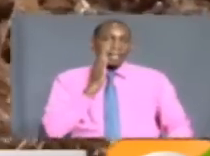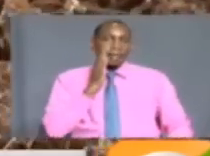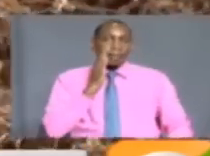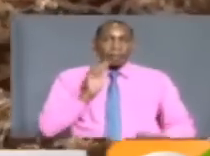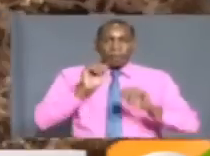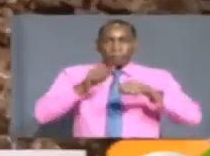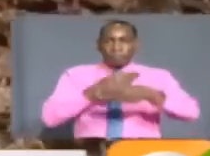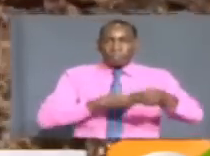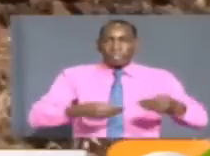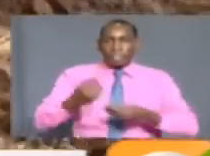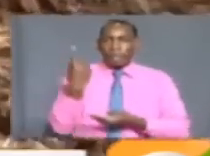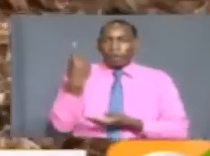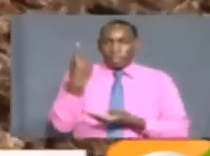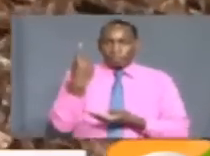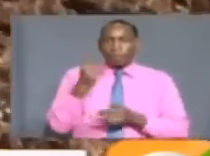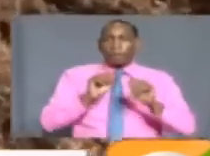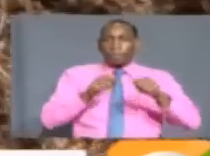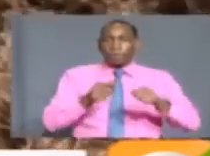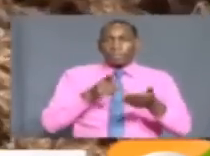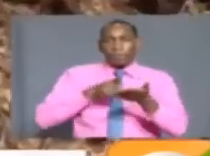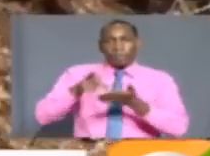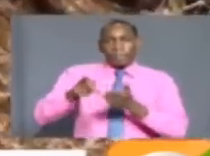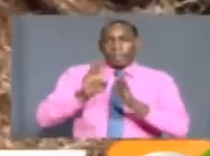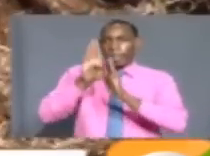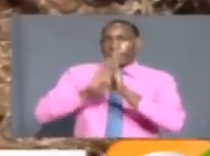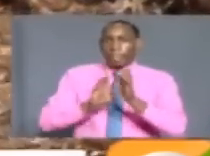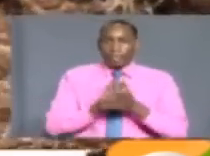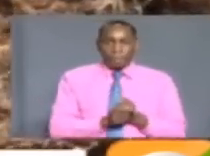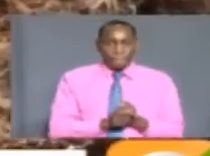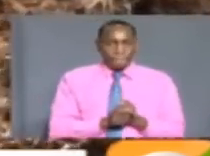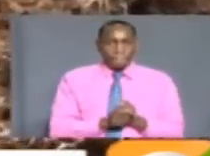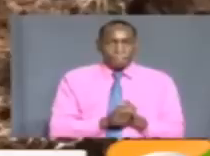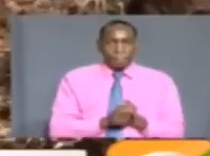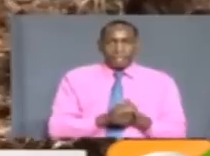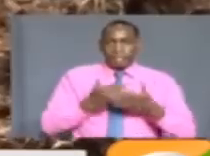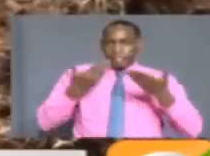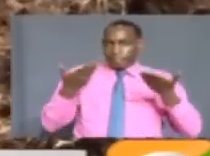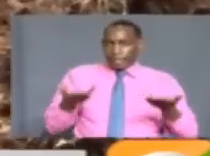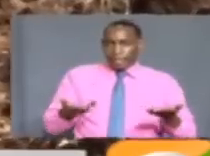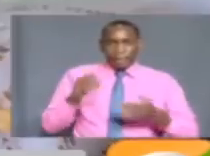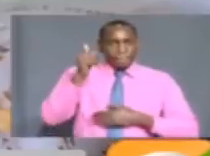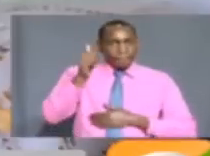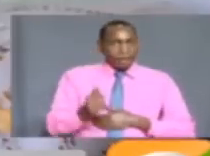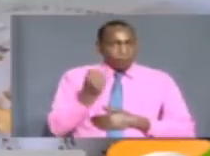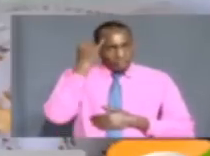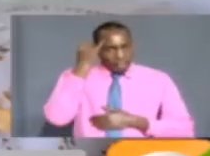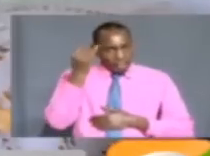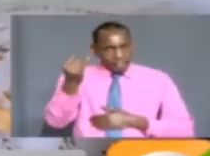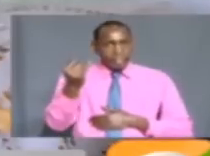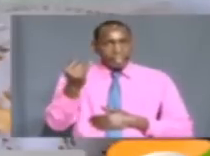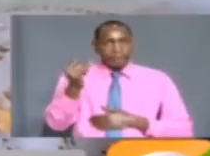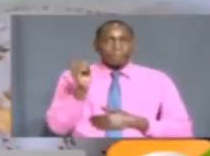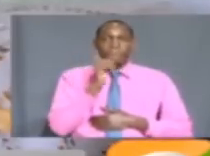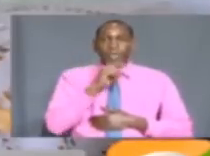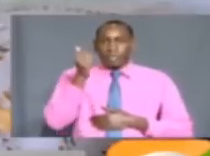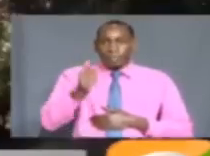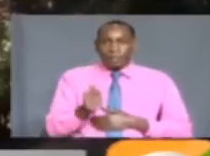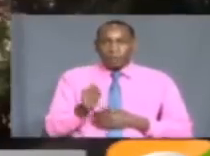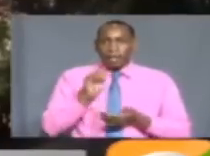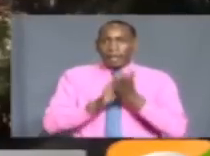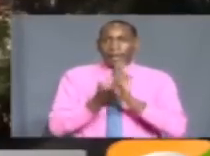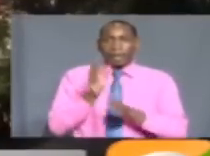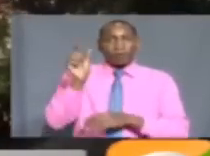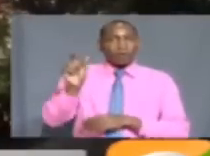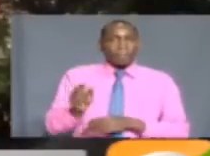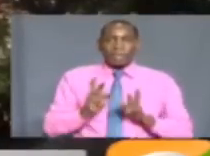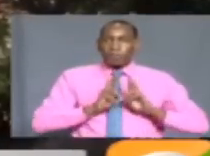hata kama ni ploti moja, at least tumlipe hiyo bill. So far bado hiyo idea nayo bado ija come through juu. Nobody is